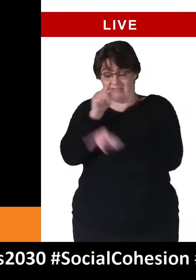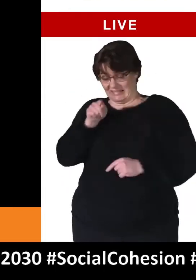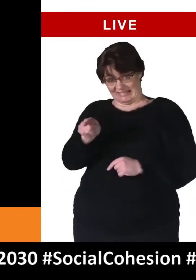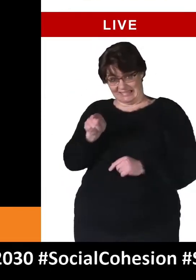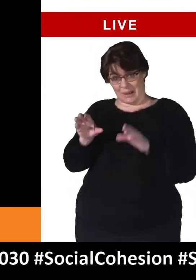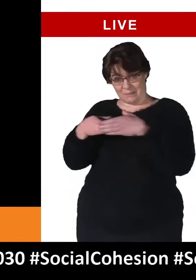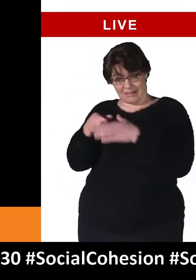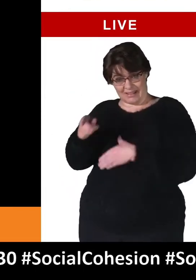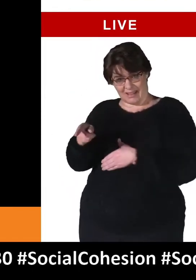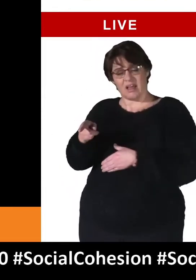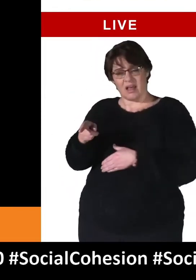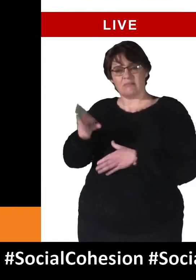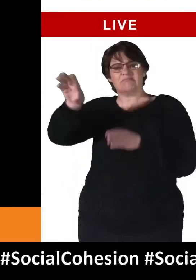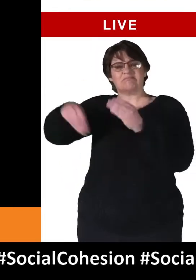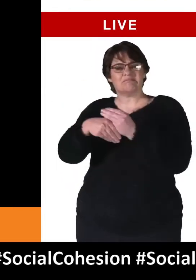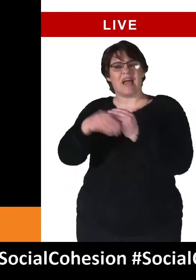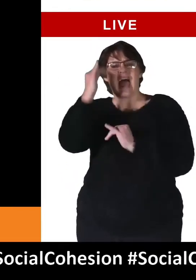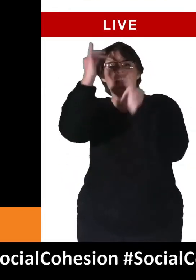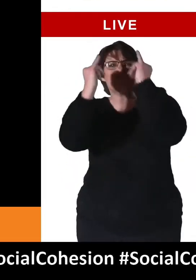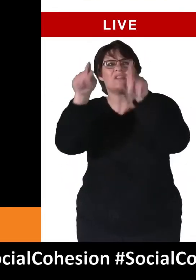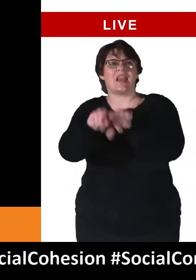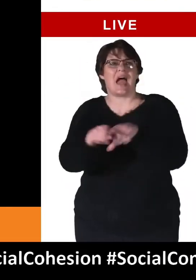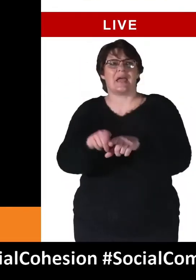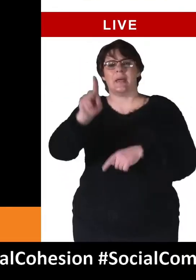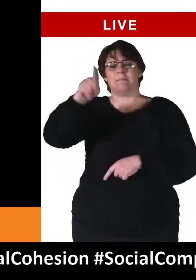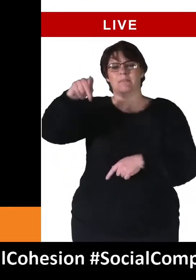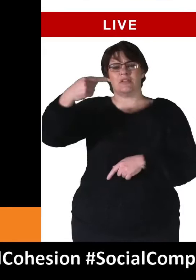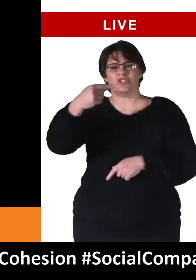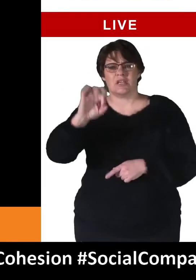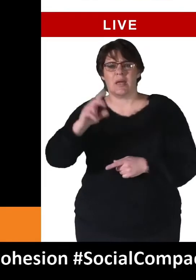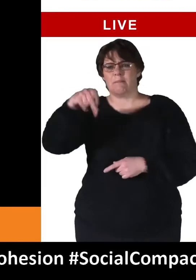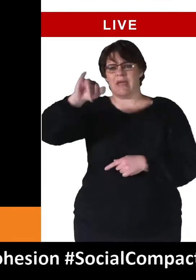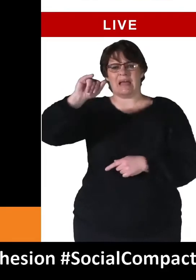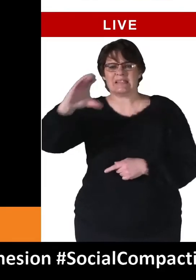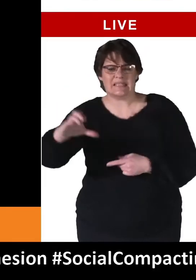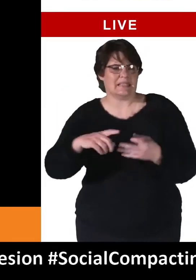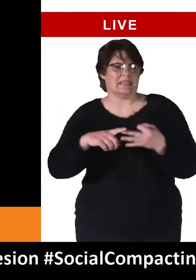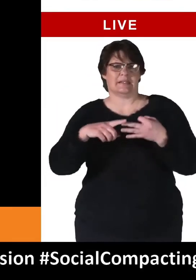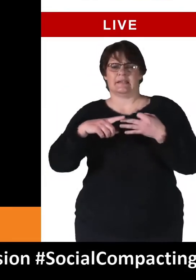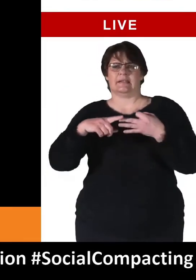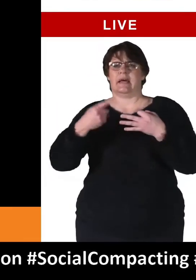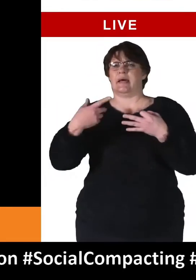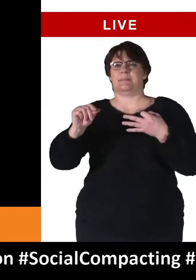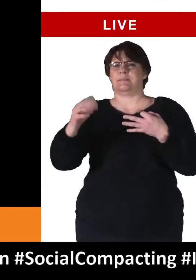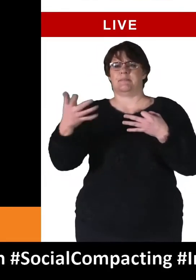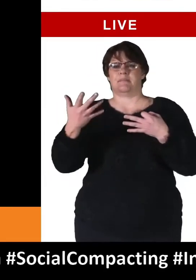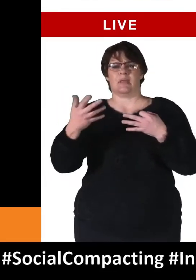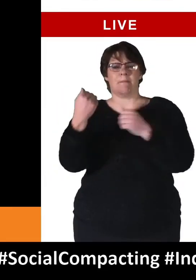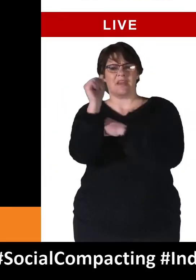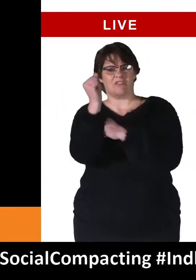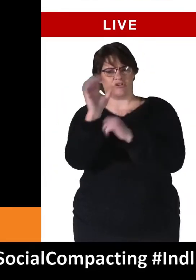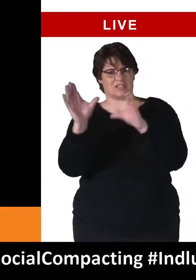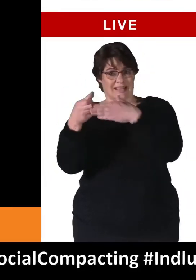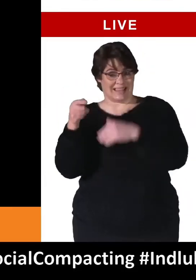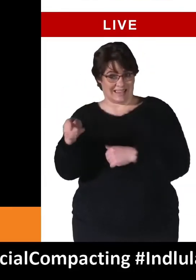pillar captures such as initiatives as PPGI, PIC, and the manufacturing